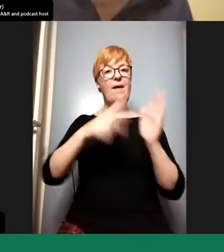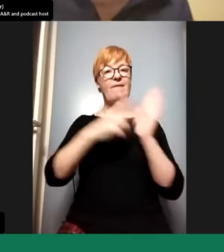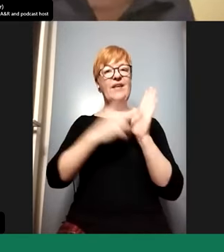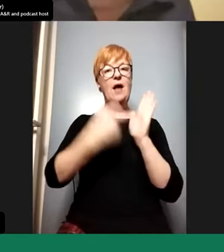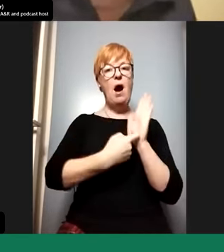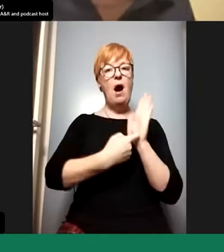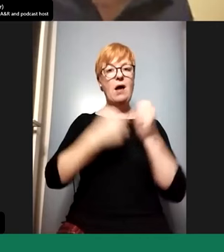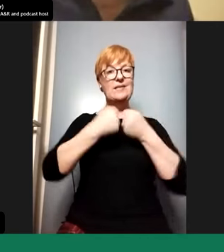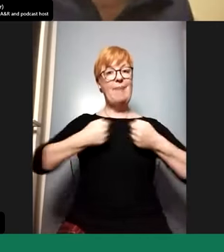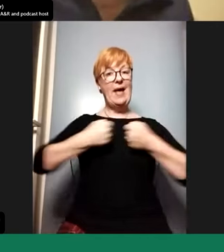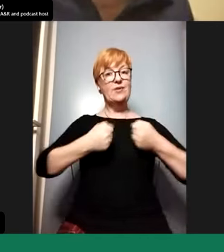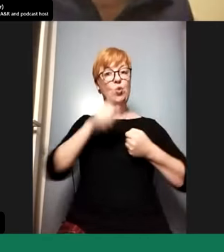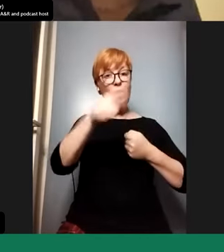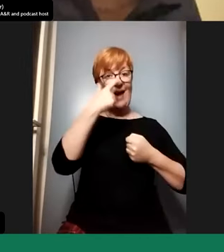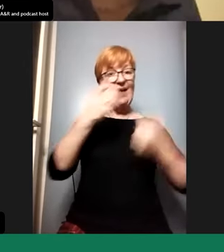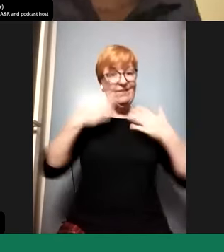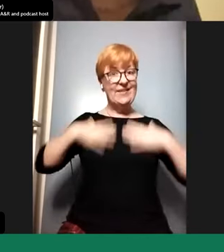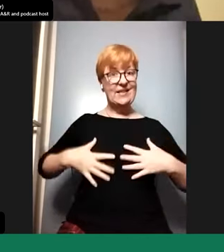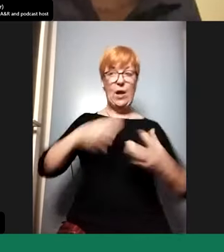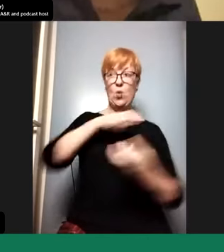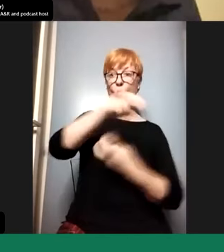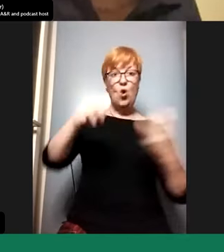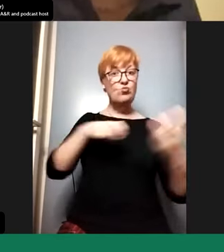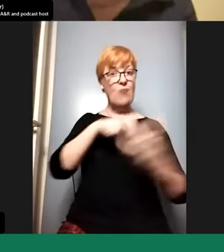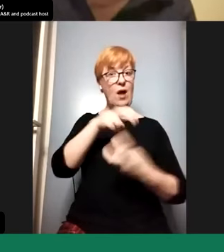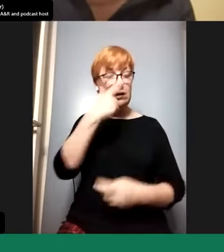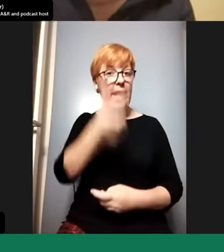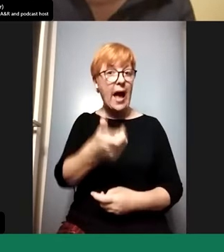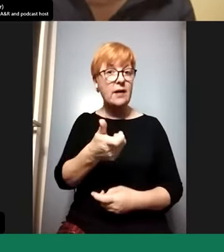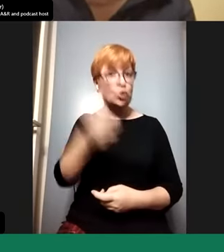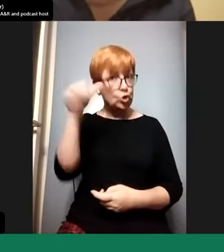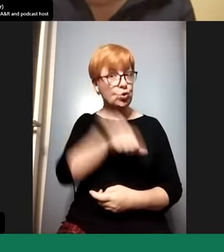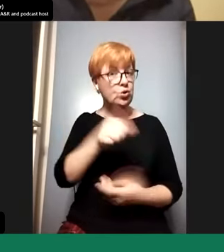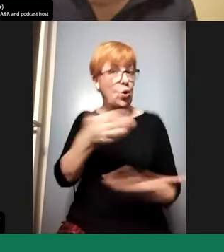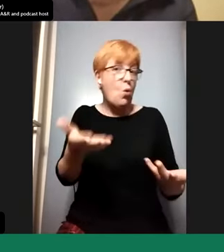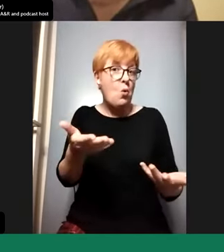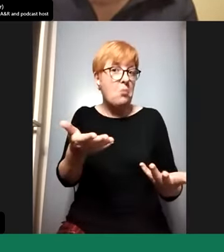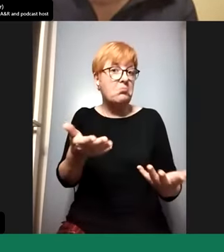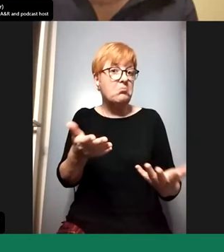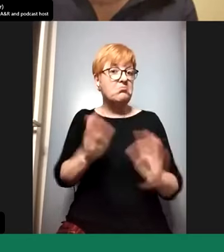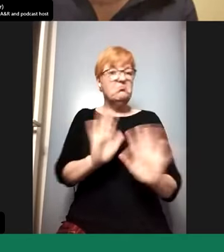Would that be your hope, Sonia? Would you like to? Does it need to be made into a physical space?